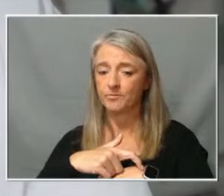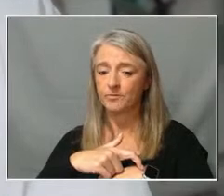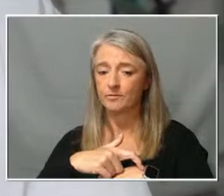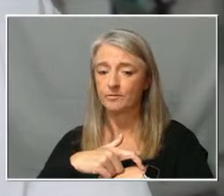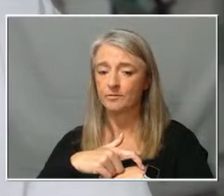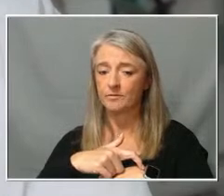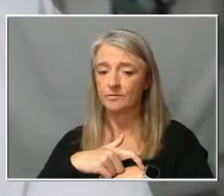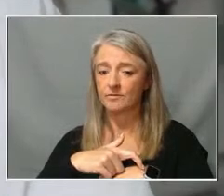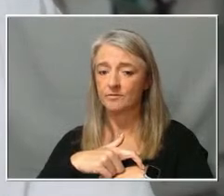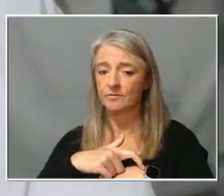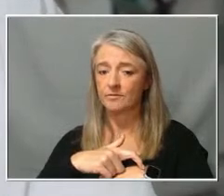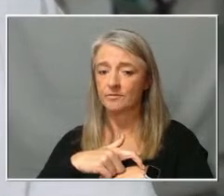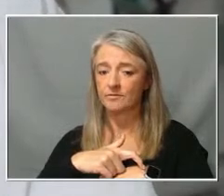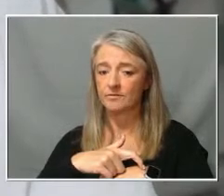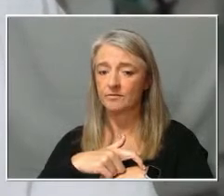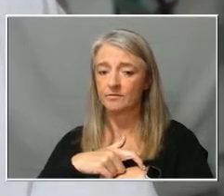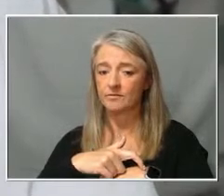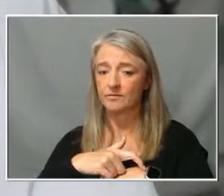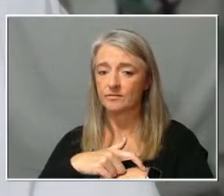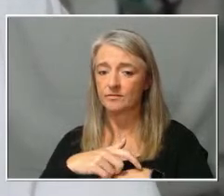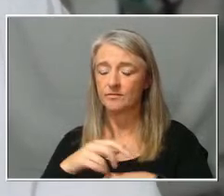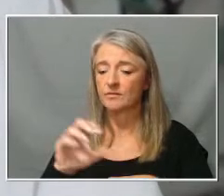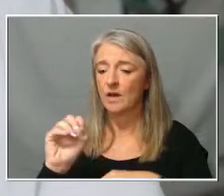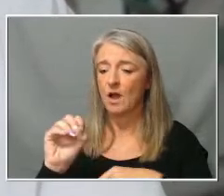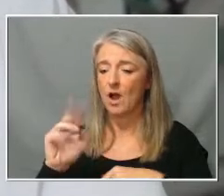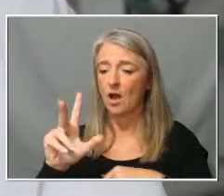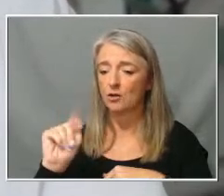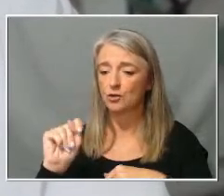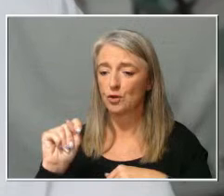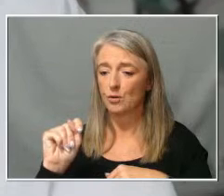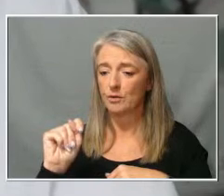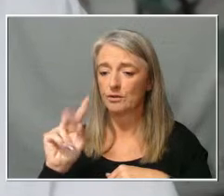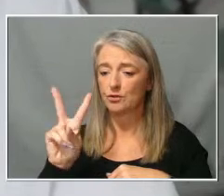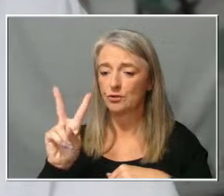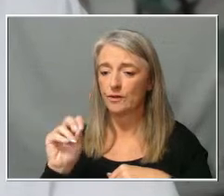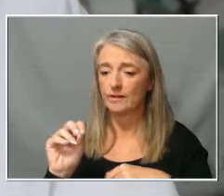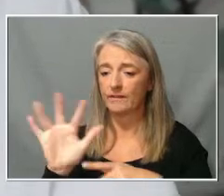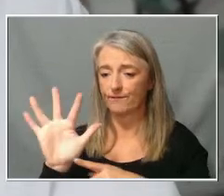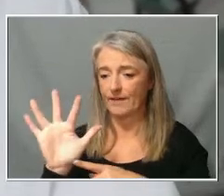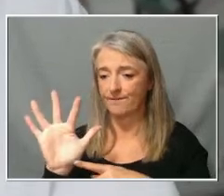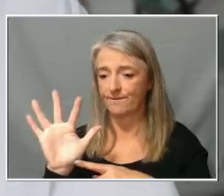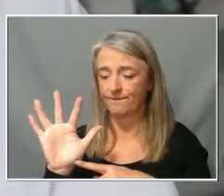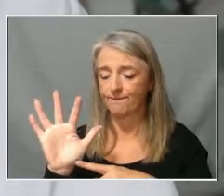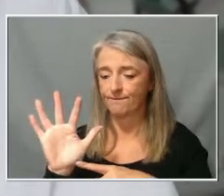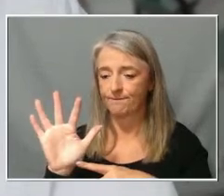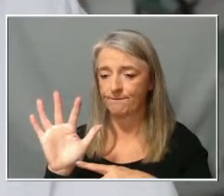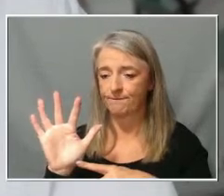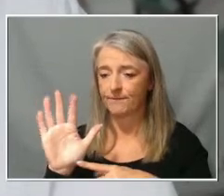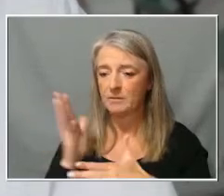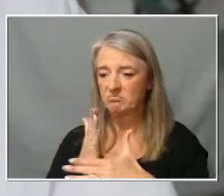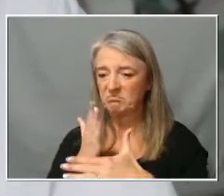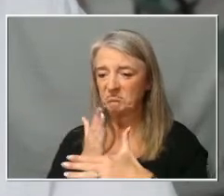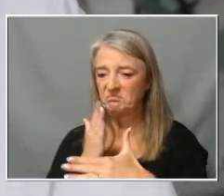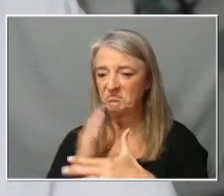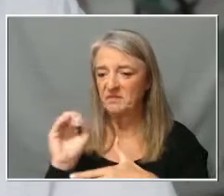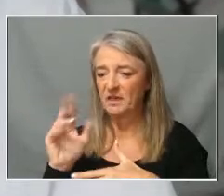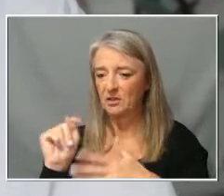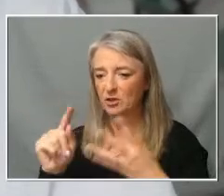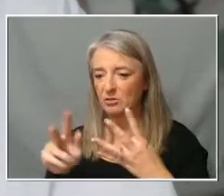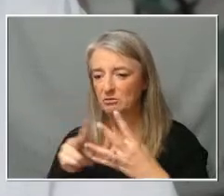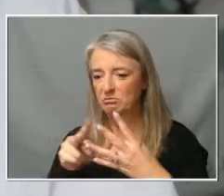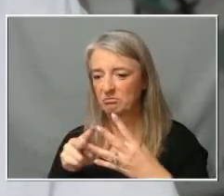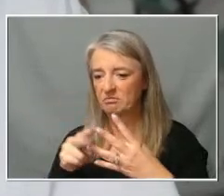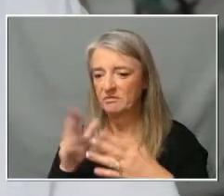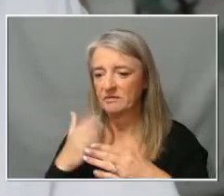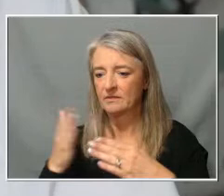to think out loud here. It was in the middle of October of 2005, and I was done